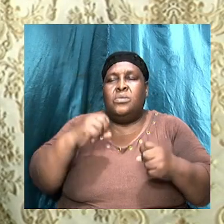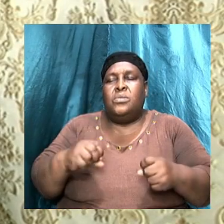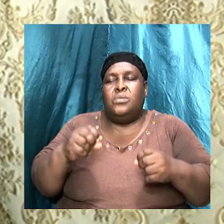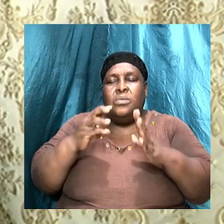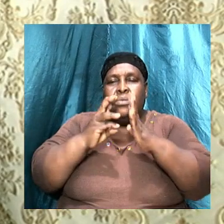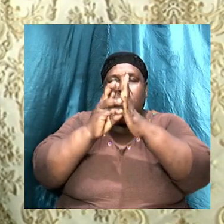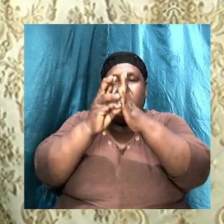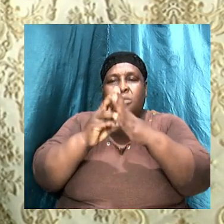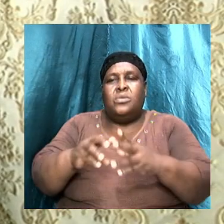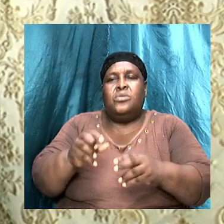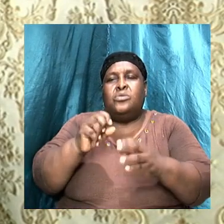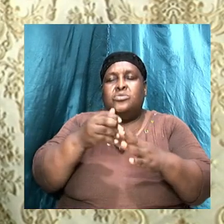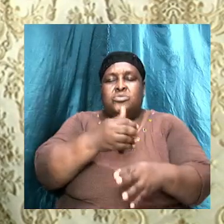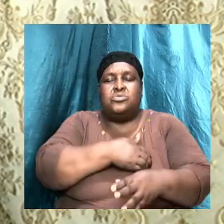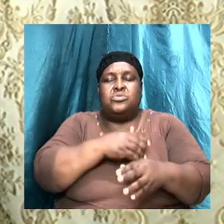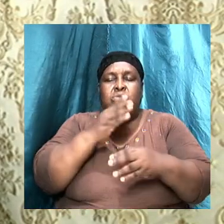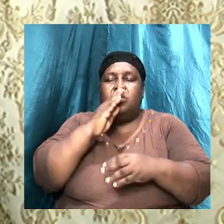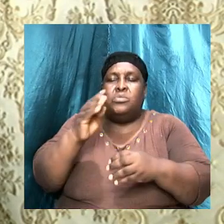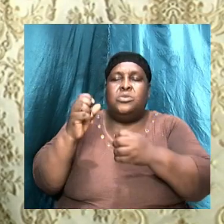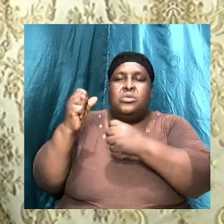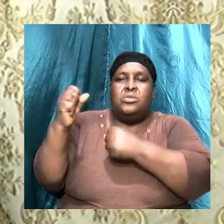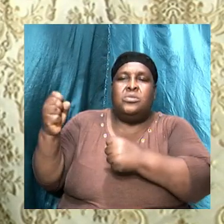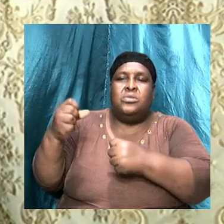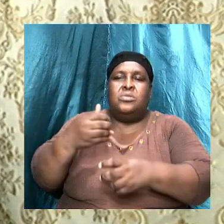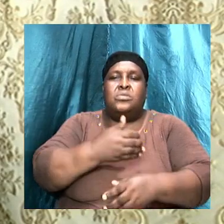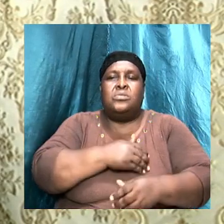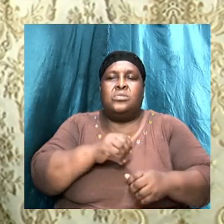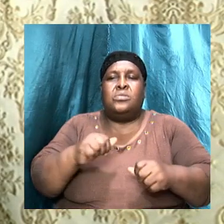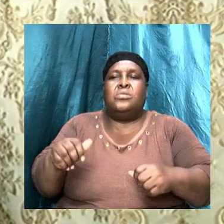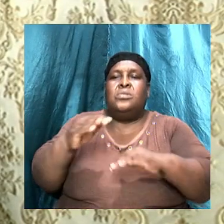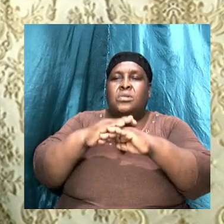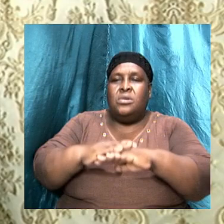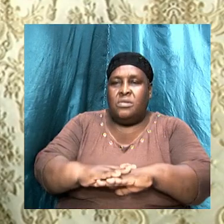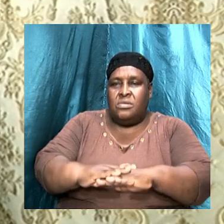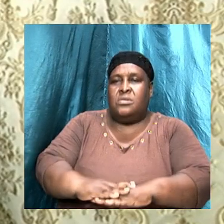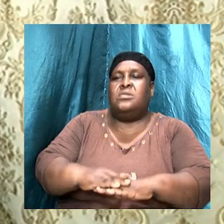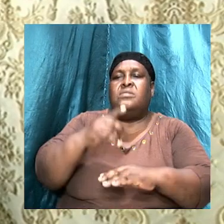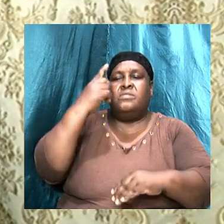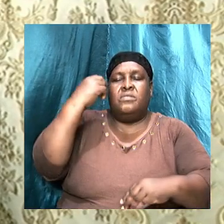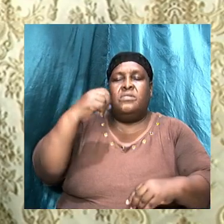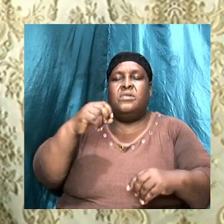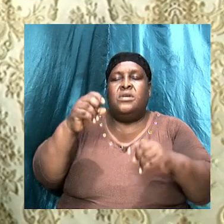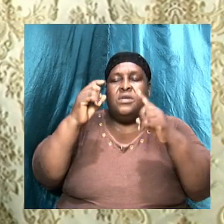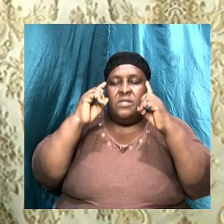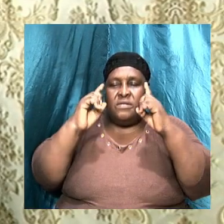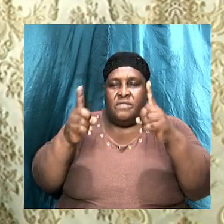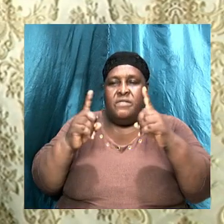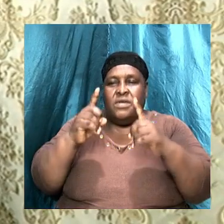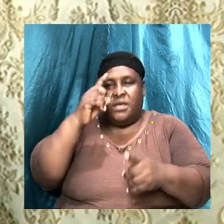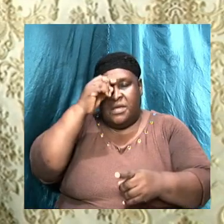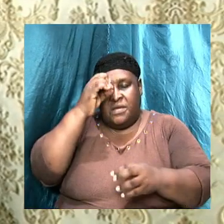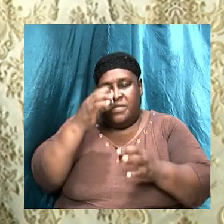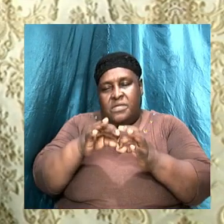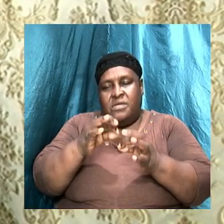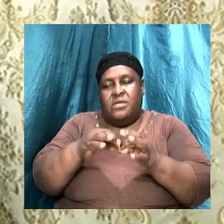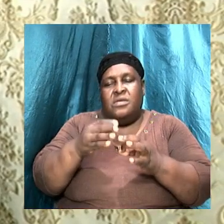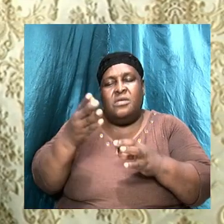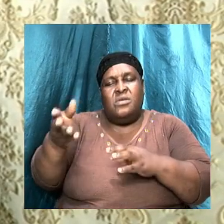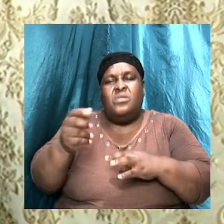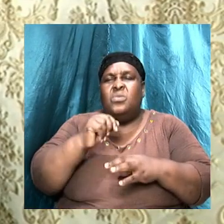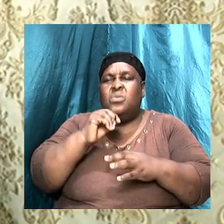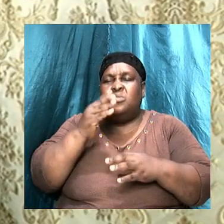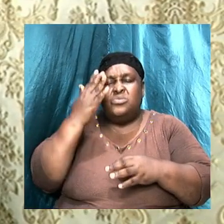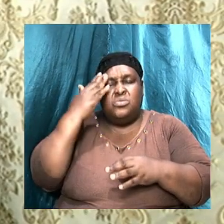souls will be strengthened. Souls will be determined to contend for the faith. Lord, those who do not know you will recognize